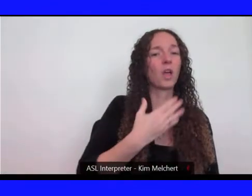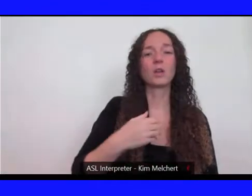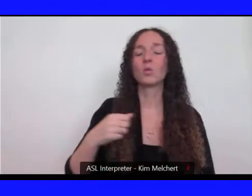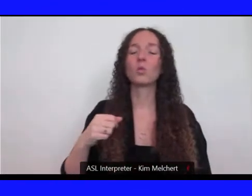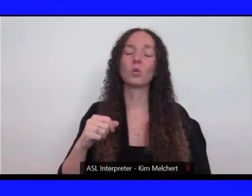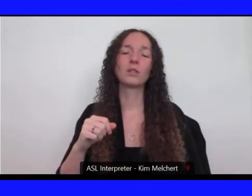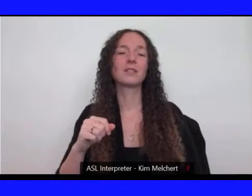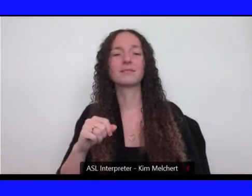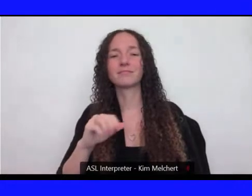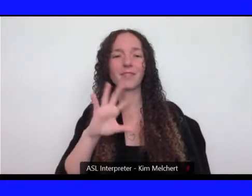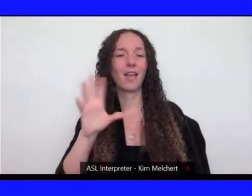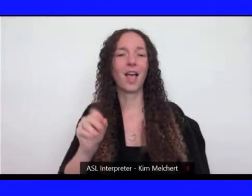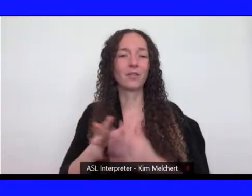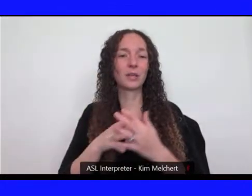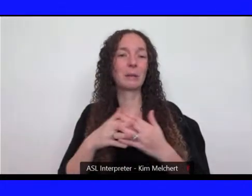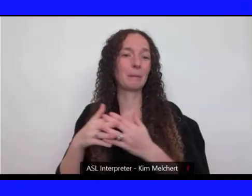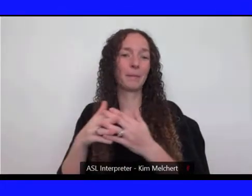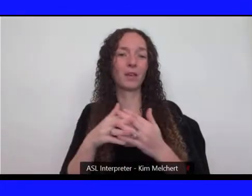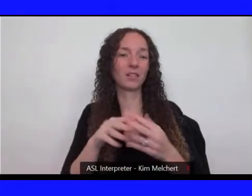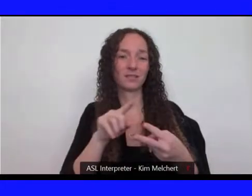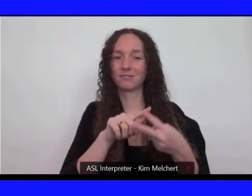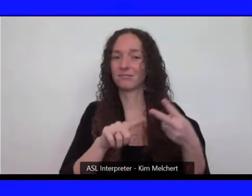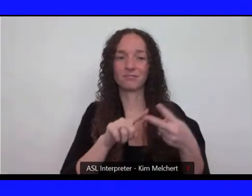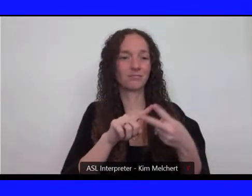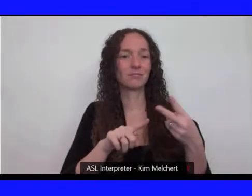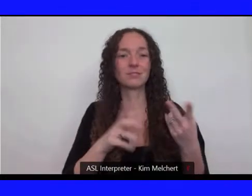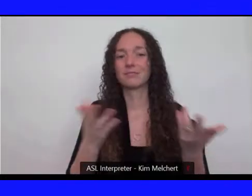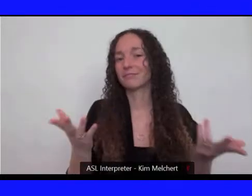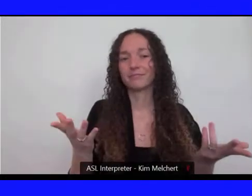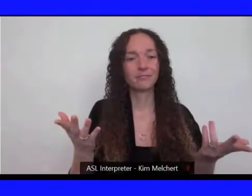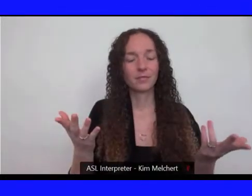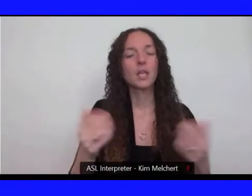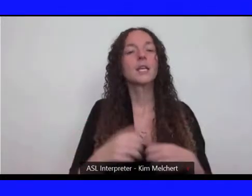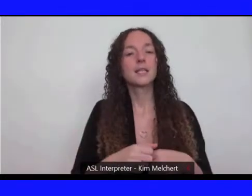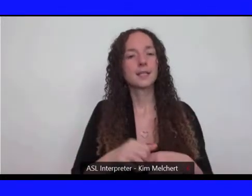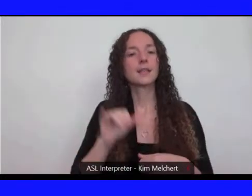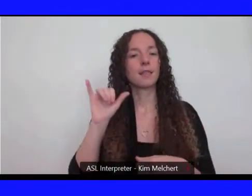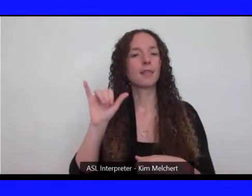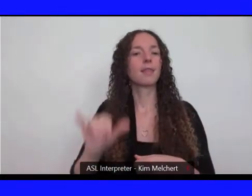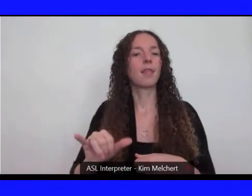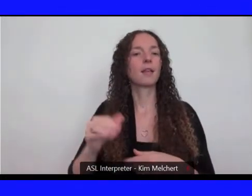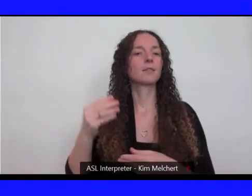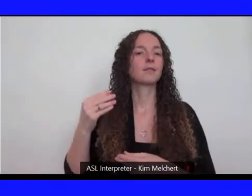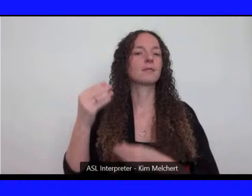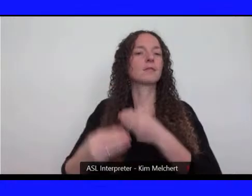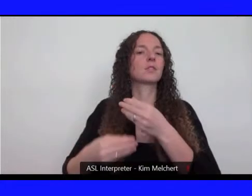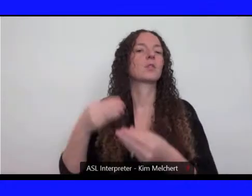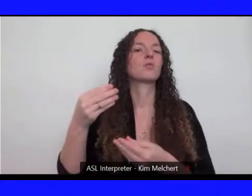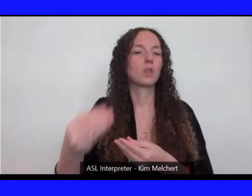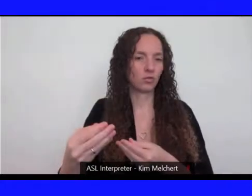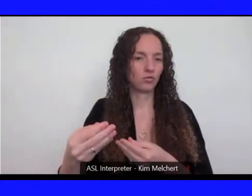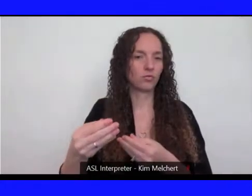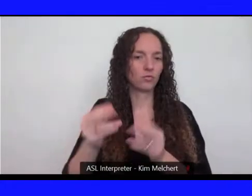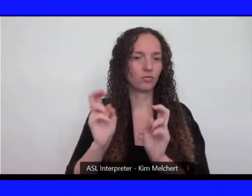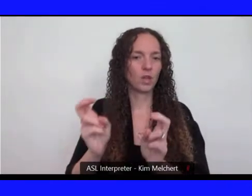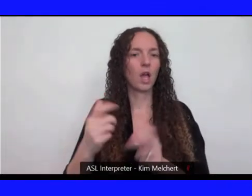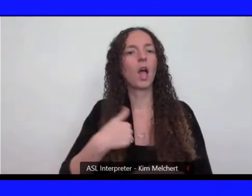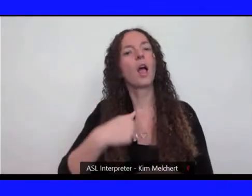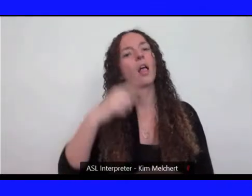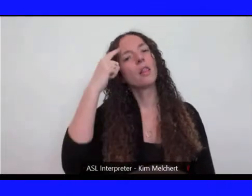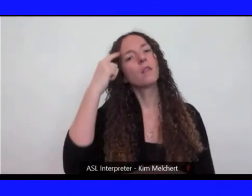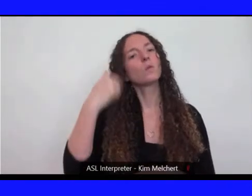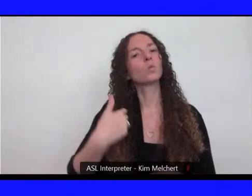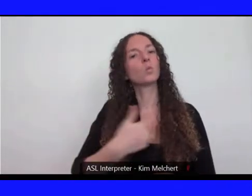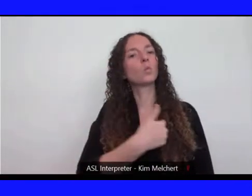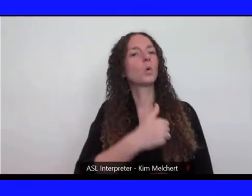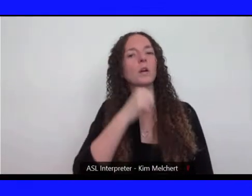people to identify themselves accurately, but I think there will be only so much we can do internally, Eric. Yeah. No,